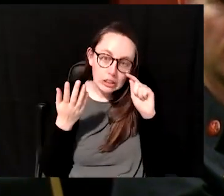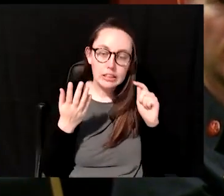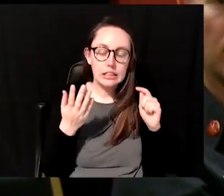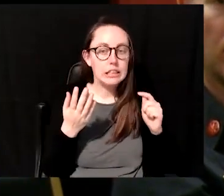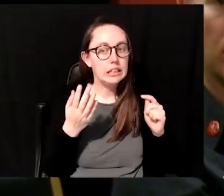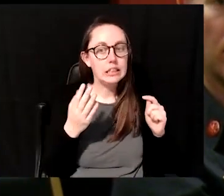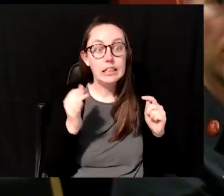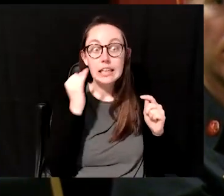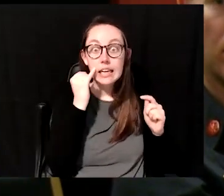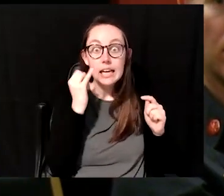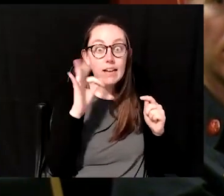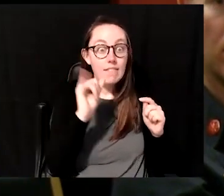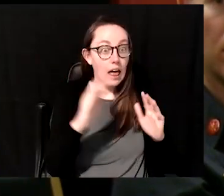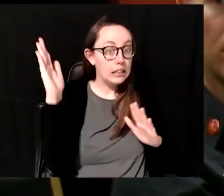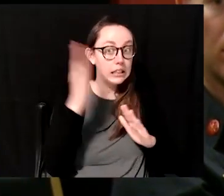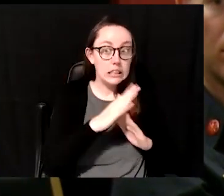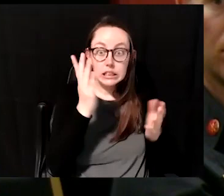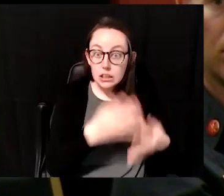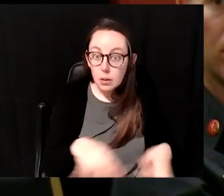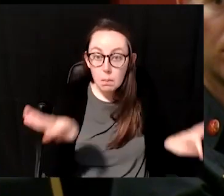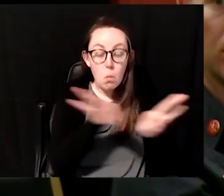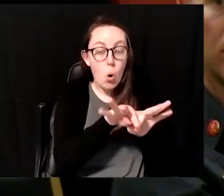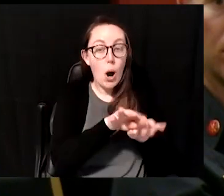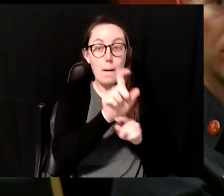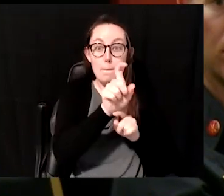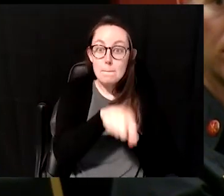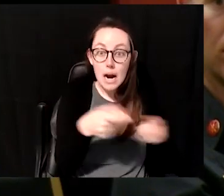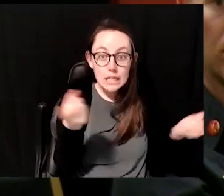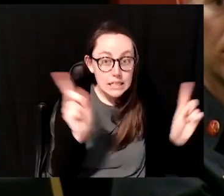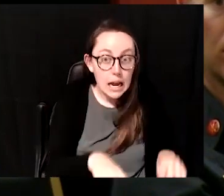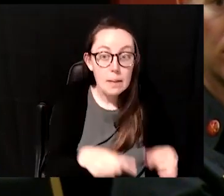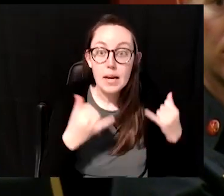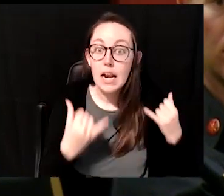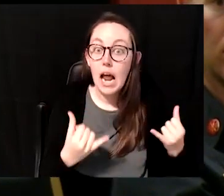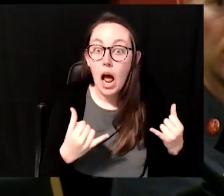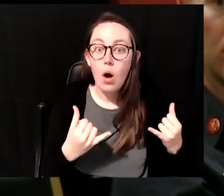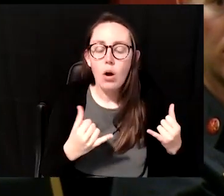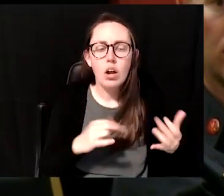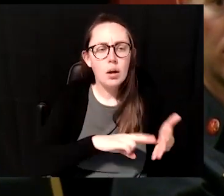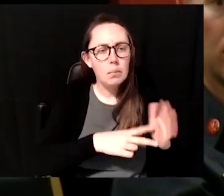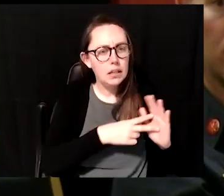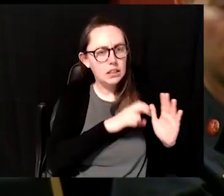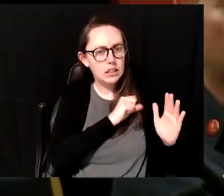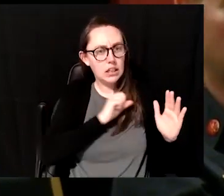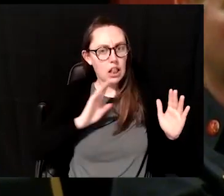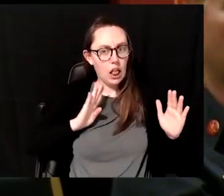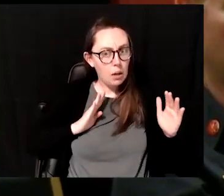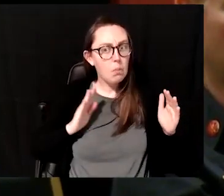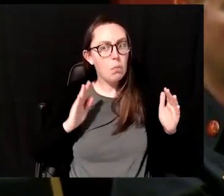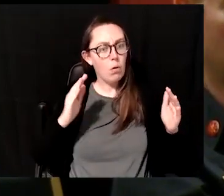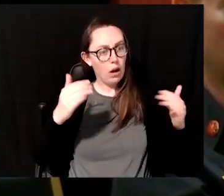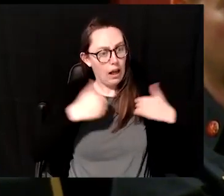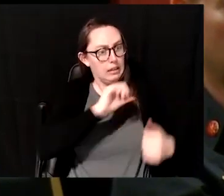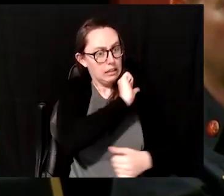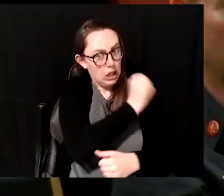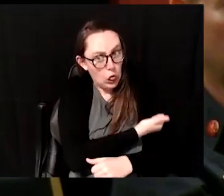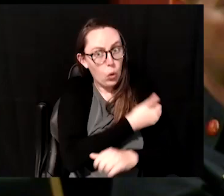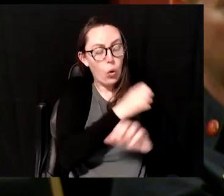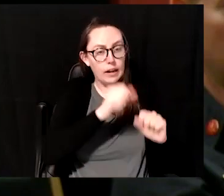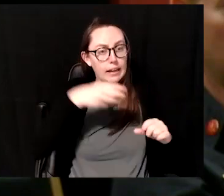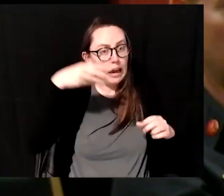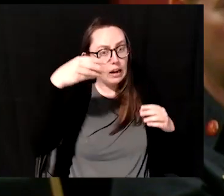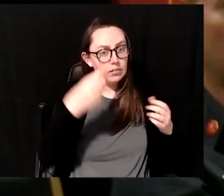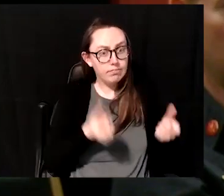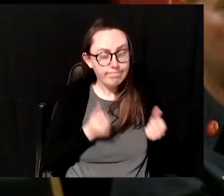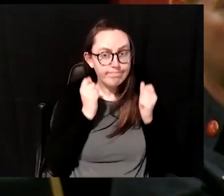important that it needs to be done right now then the select board has the authority to spend money in an emergency basically I'm hearing